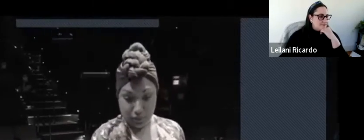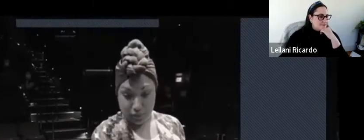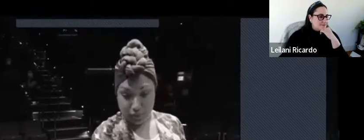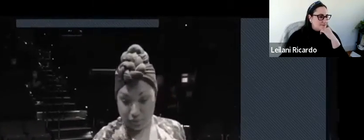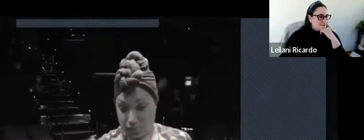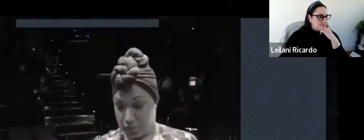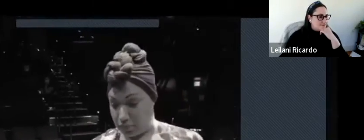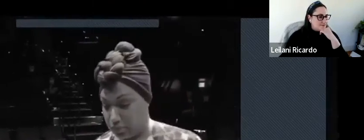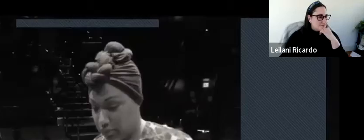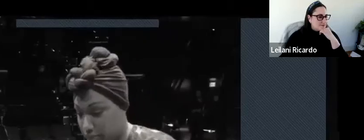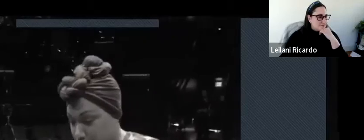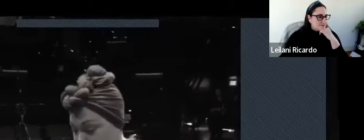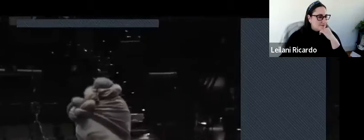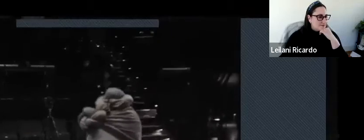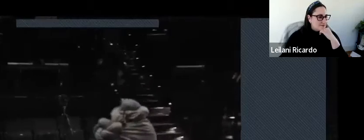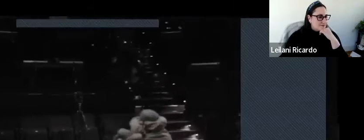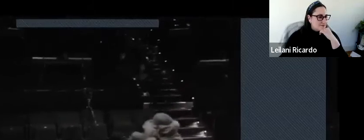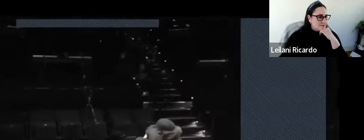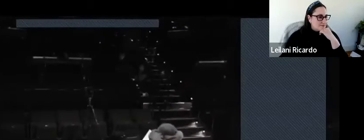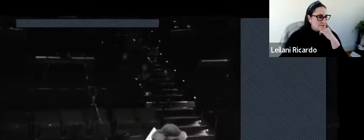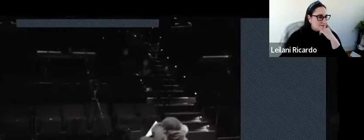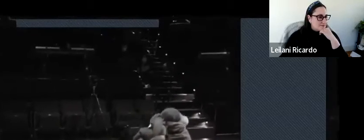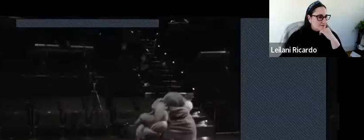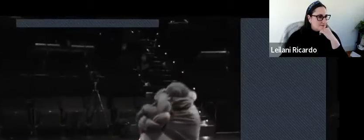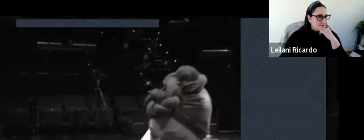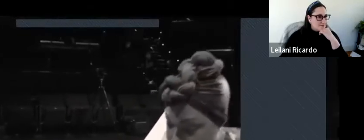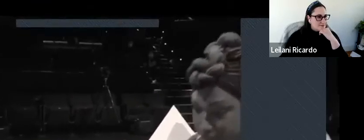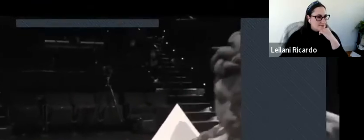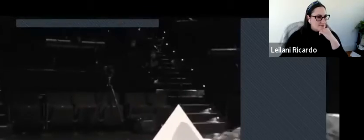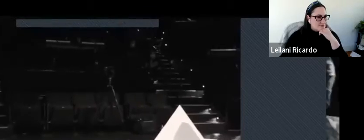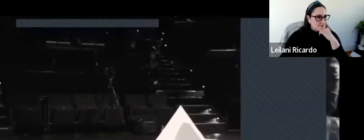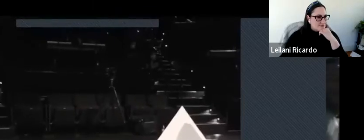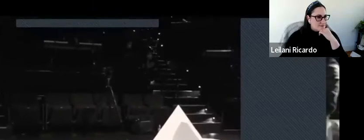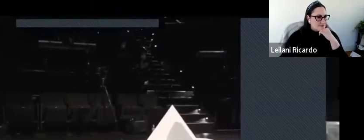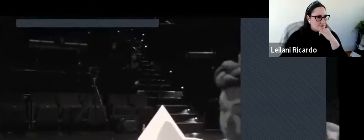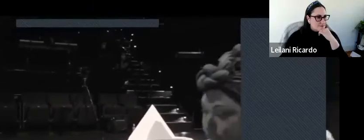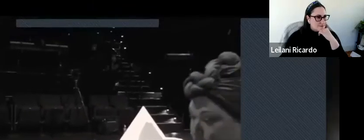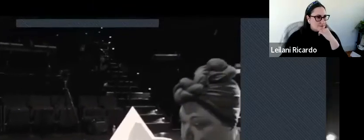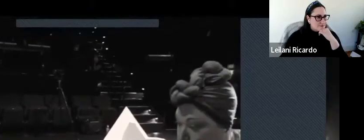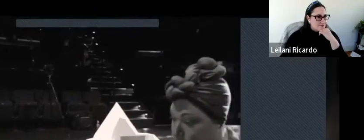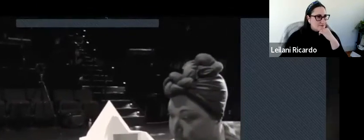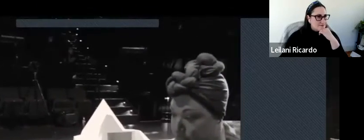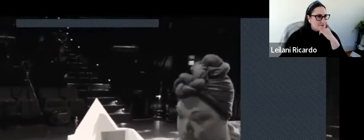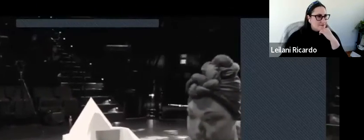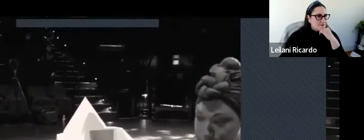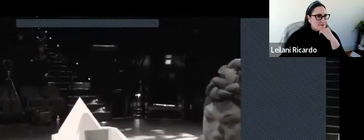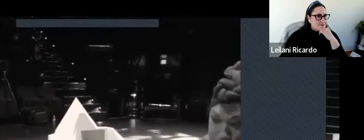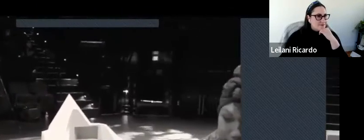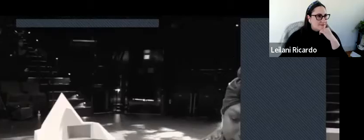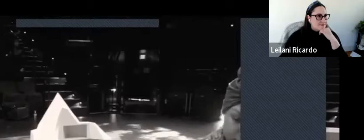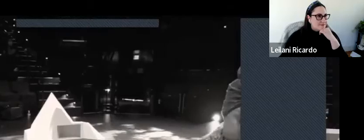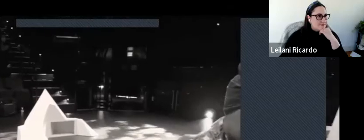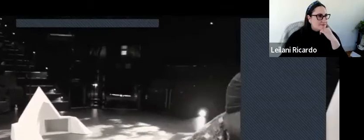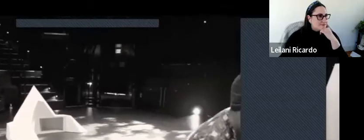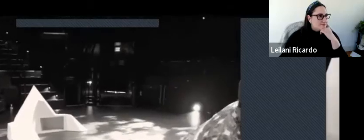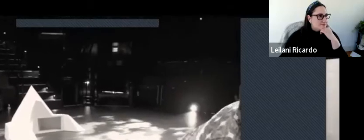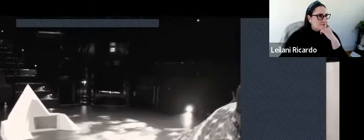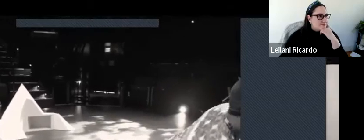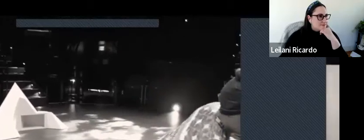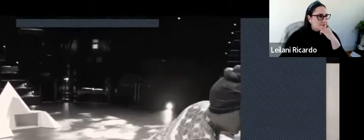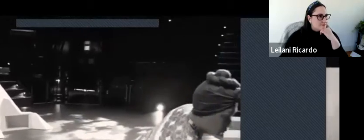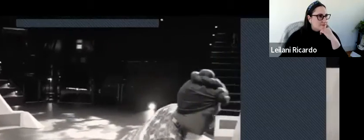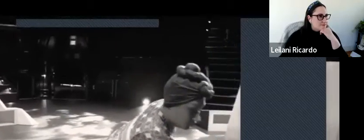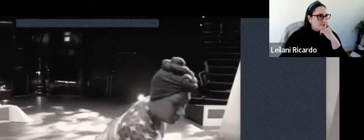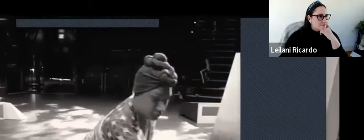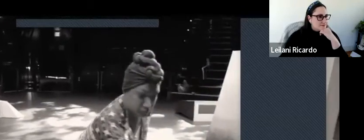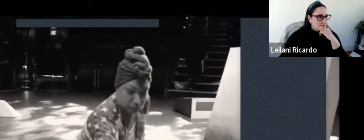will, any harm or unnecessary pain, to cleanse this space for those of